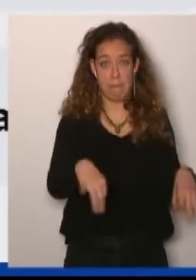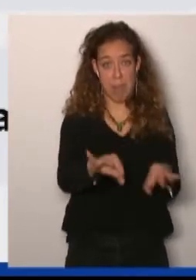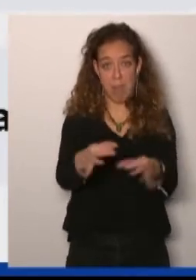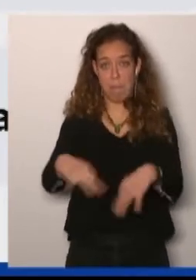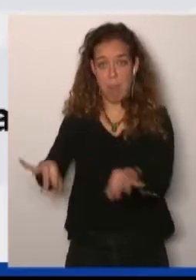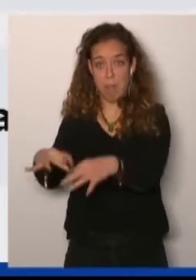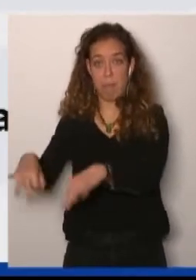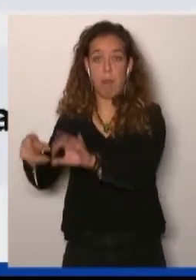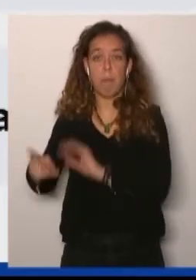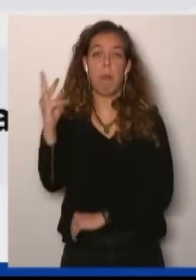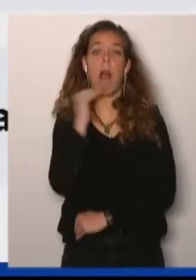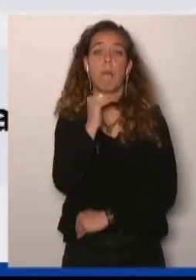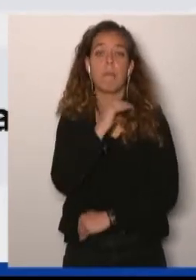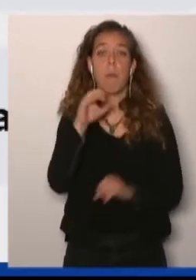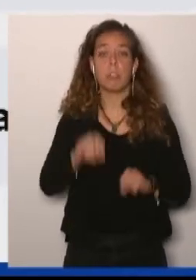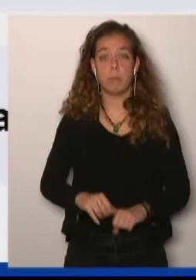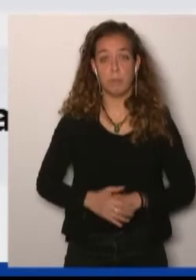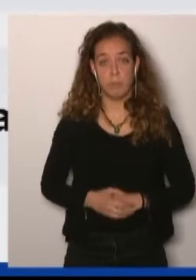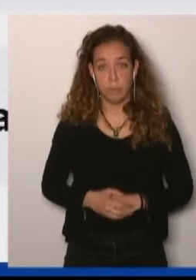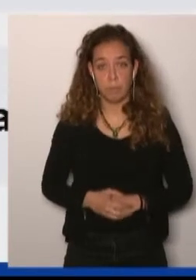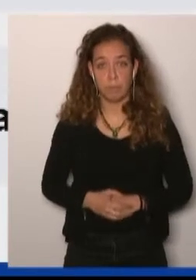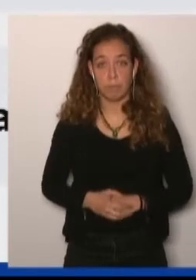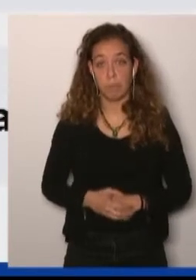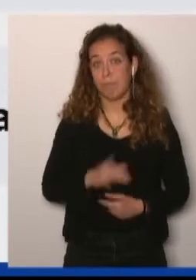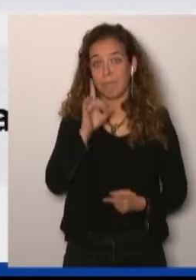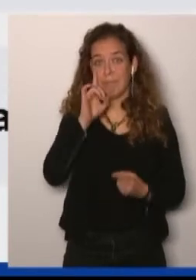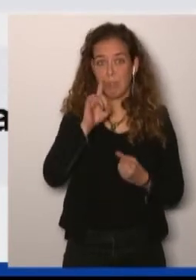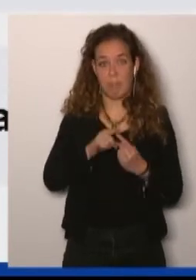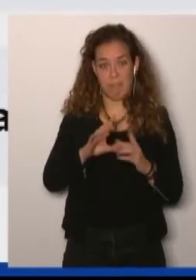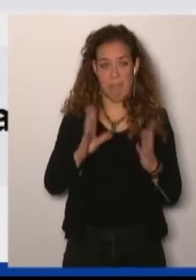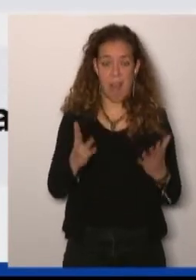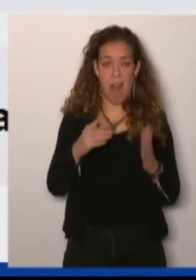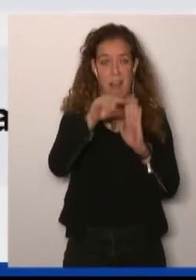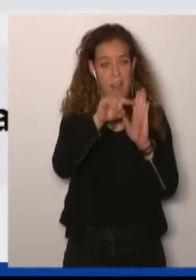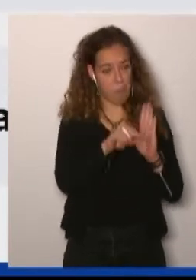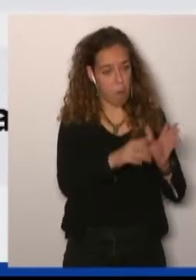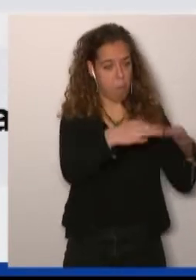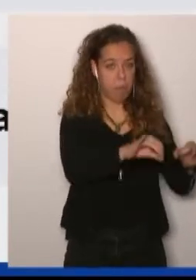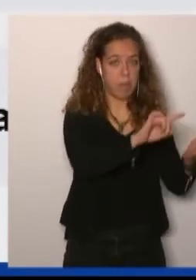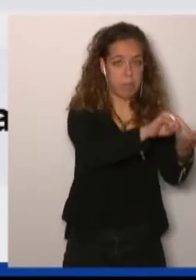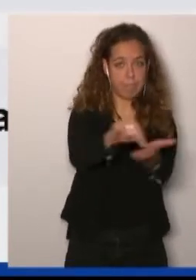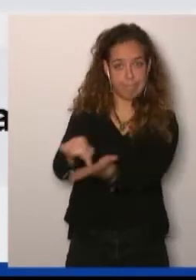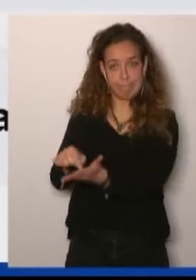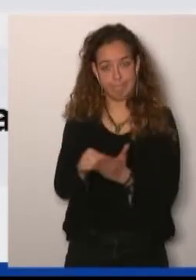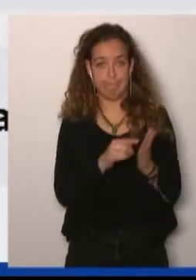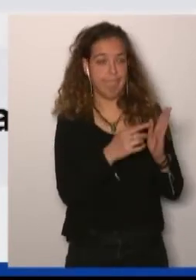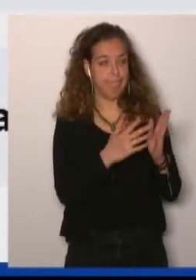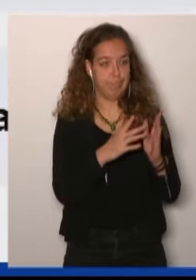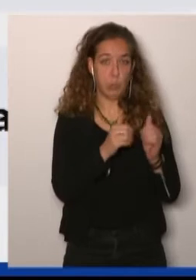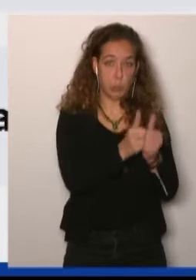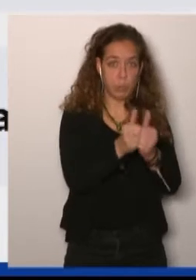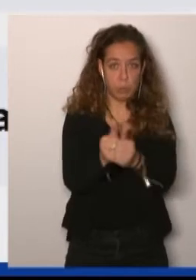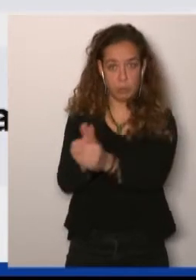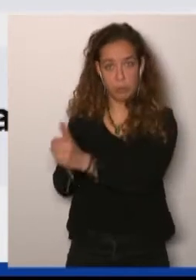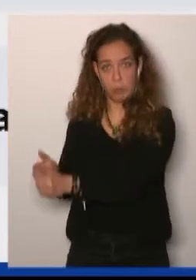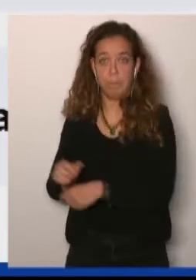different regulations and regulatory frameworks under which to work. I hope you can appreciate with that in order